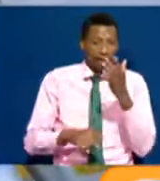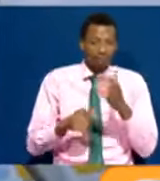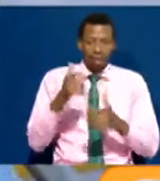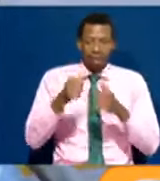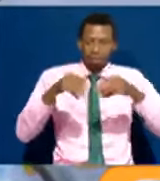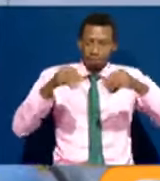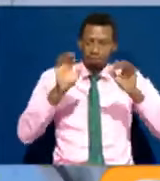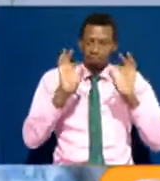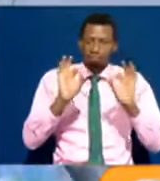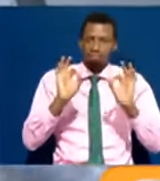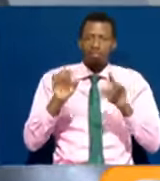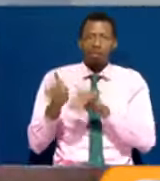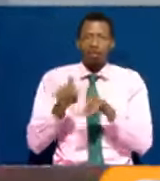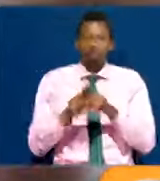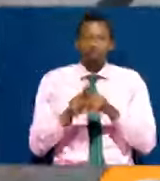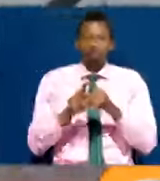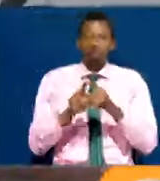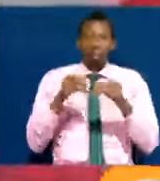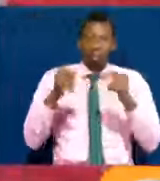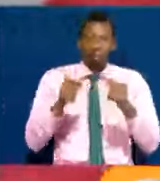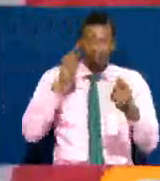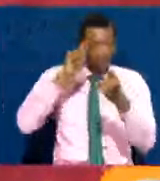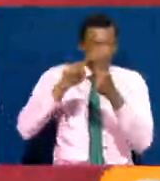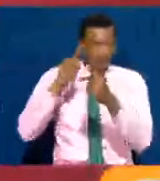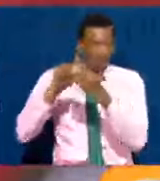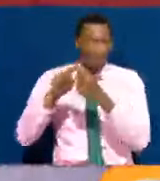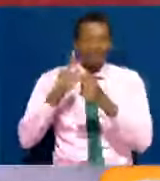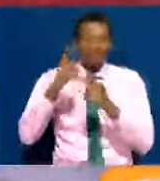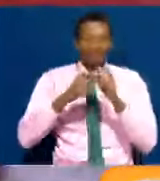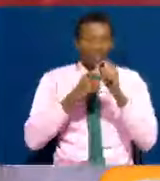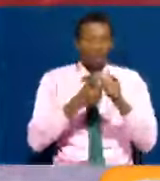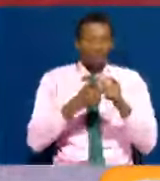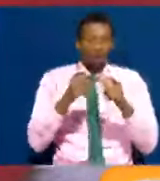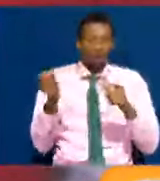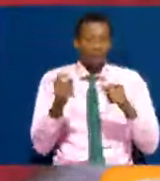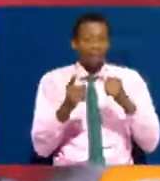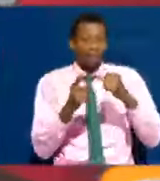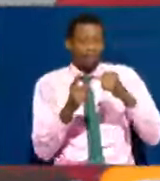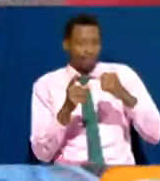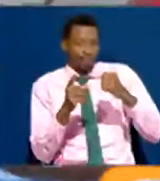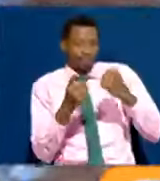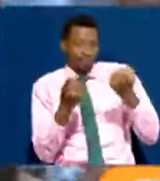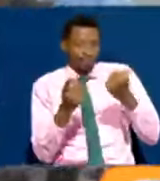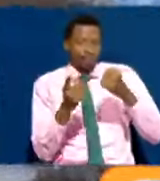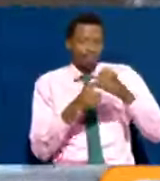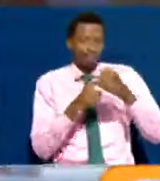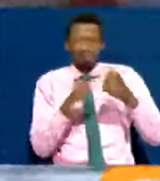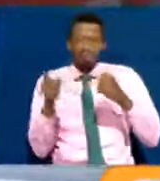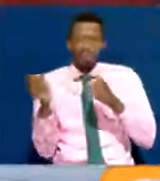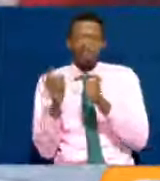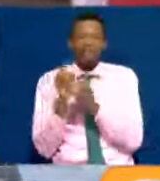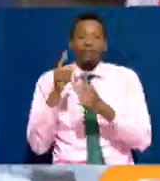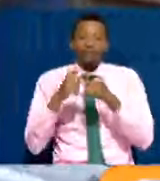targets will benefit farmers who delivered their produce between June and November this year. The reward scheme has boosted the supply